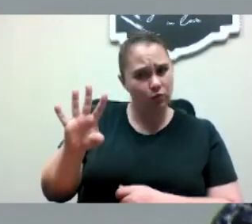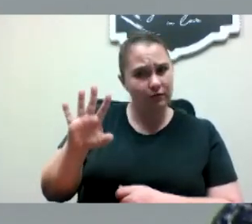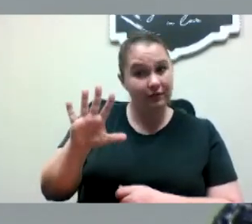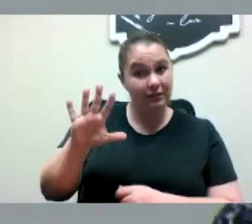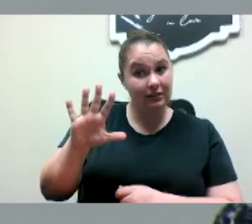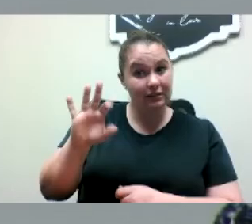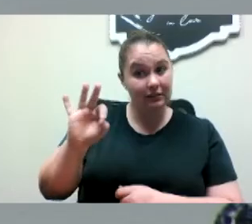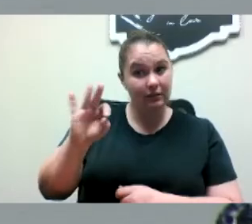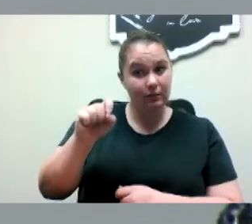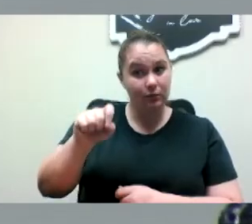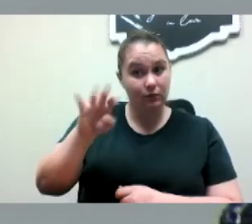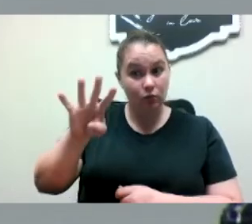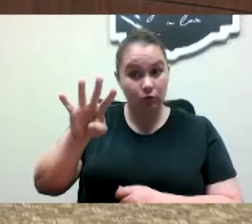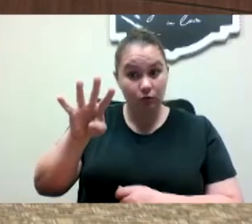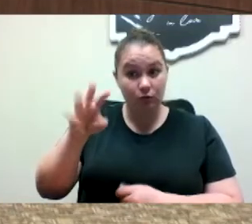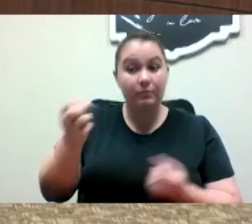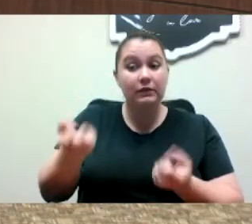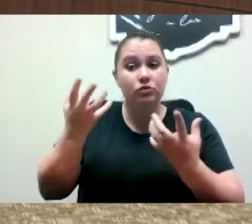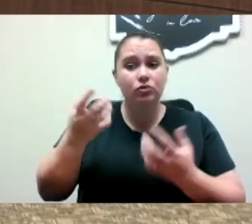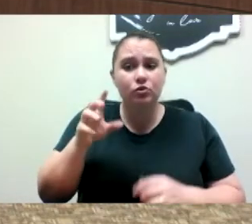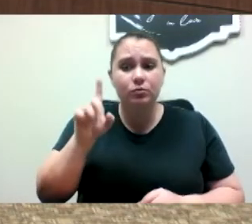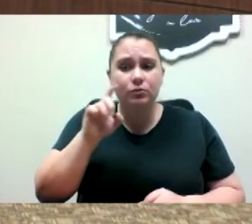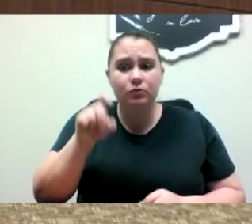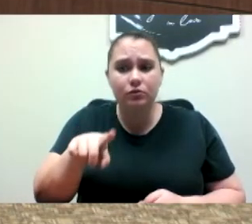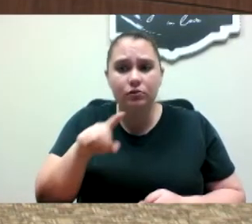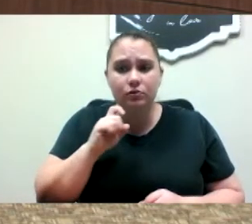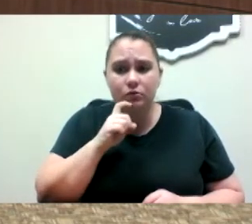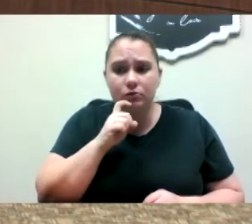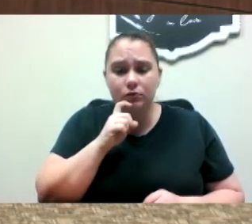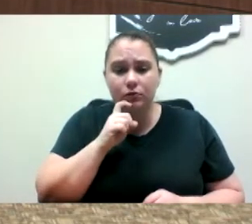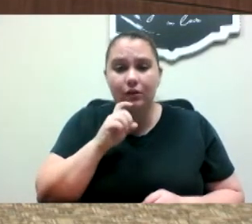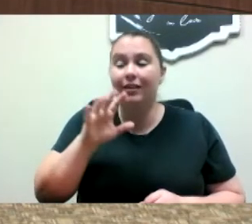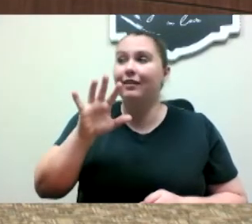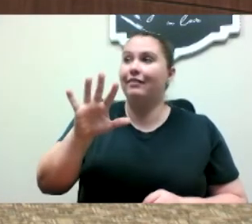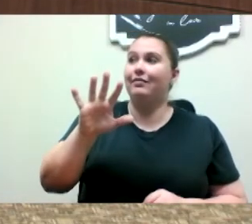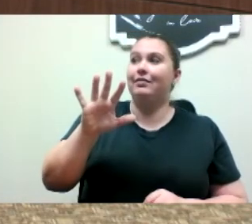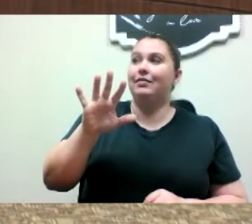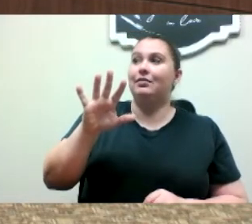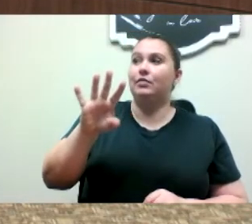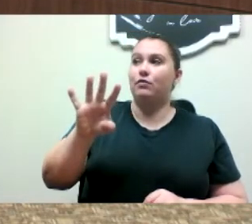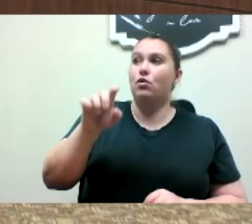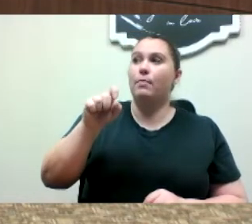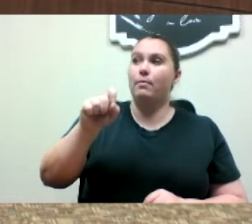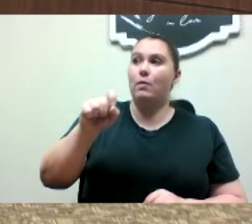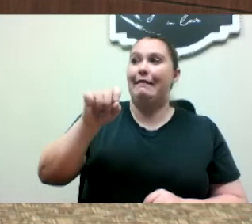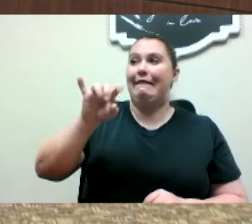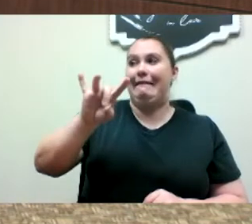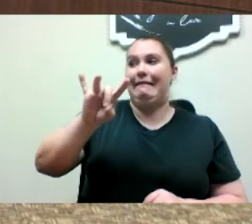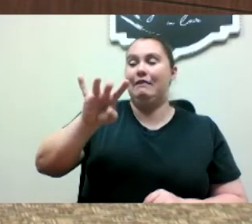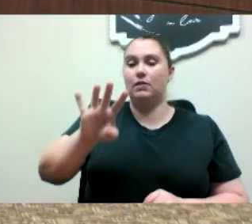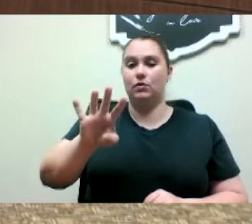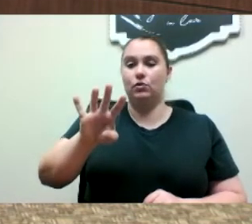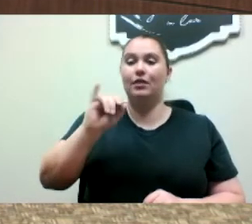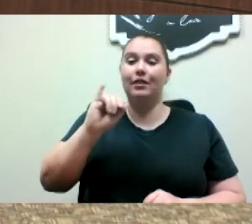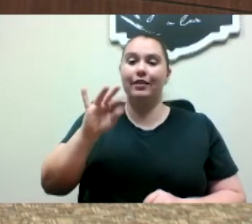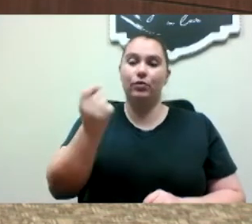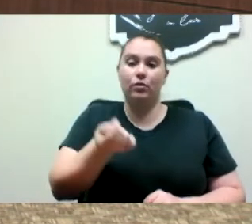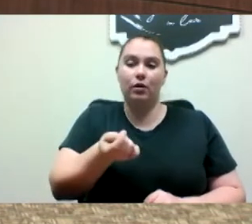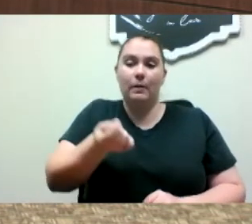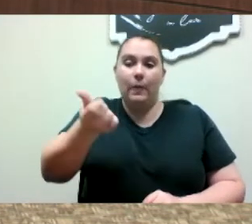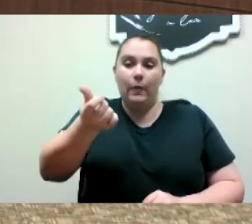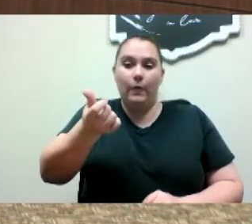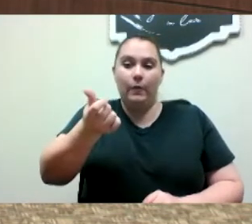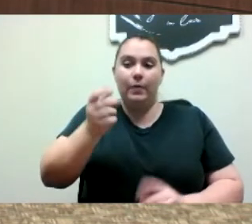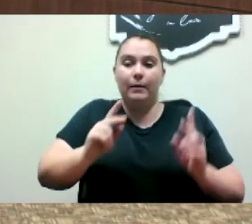59.4? I had 58 point. 58.84. When you take out the folks who